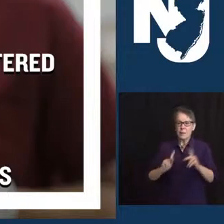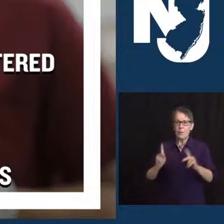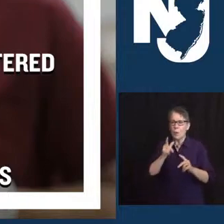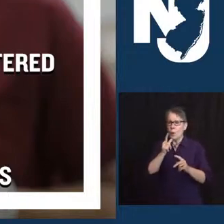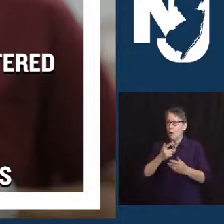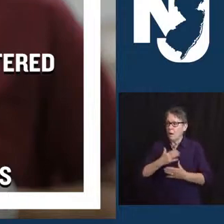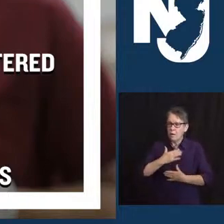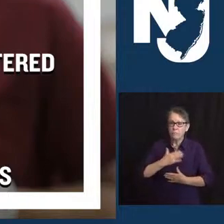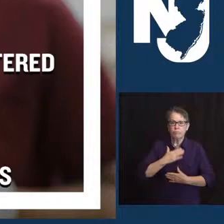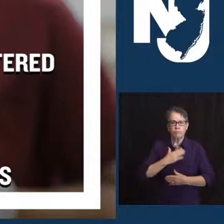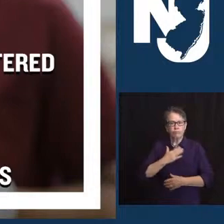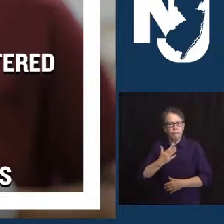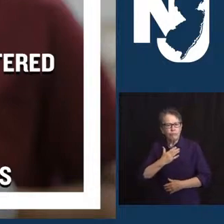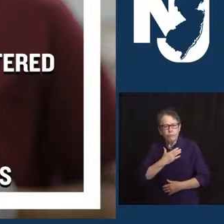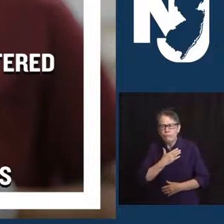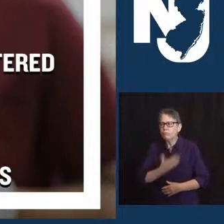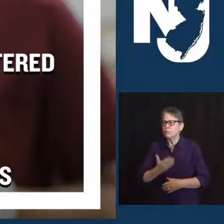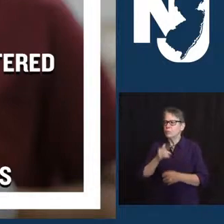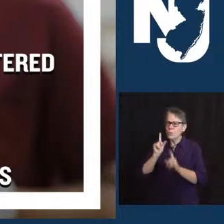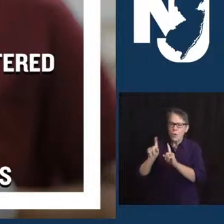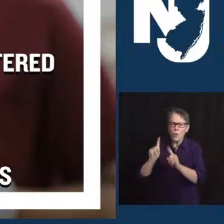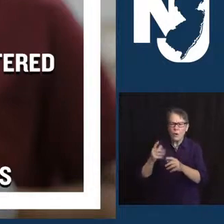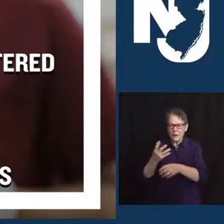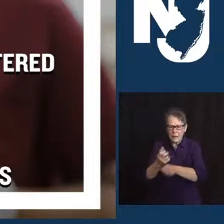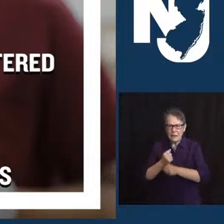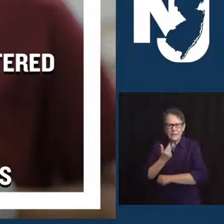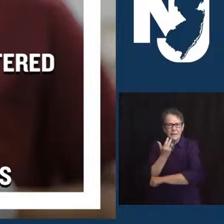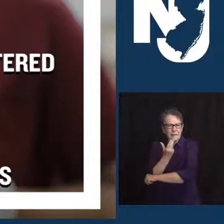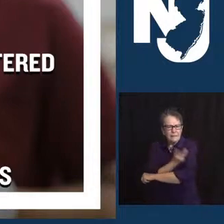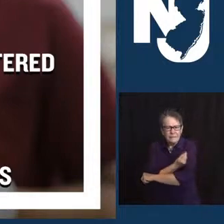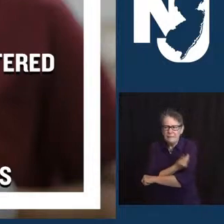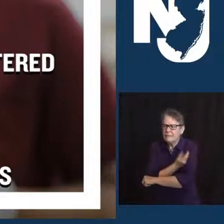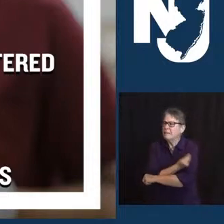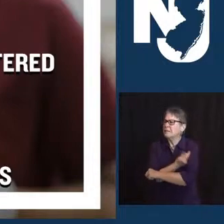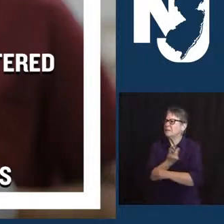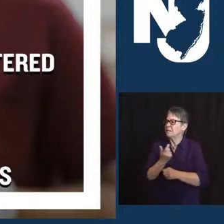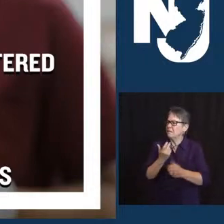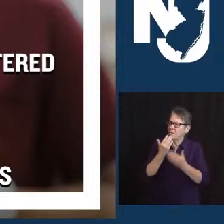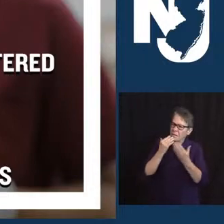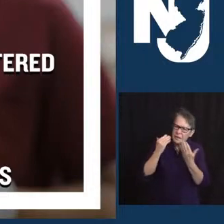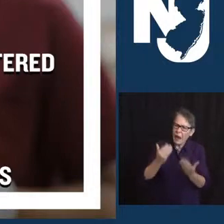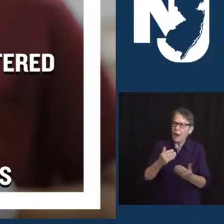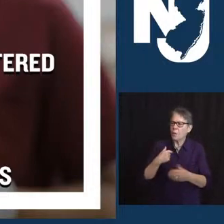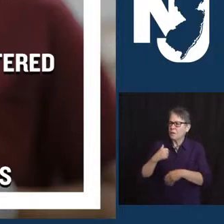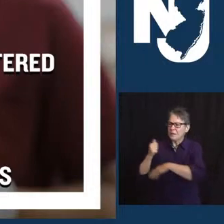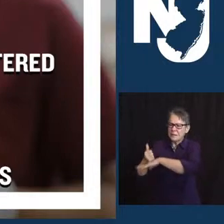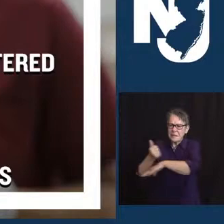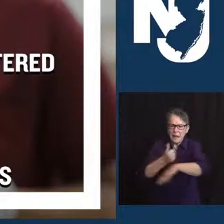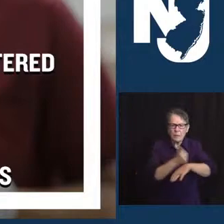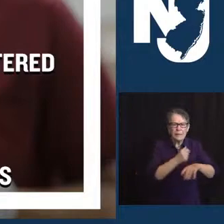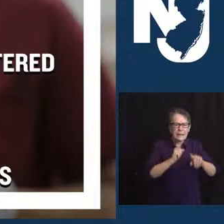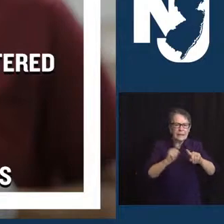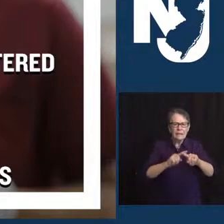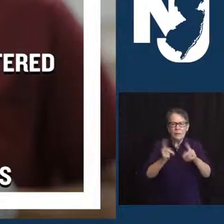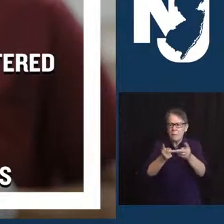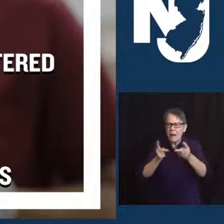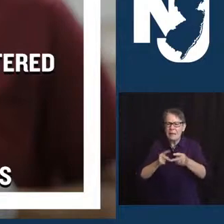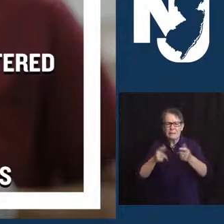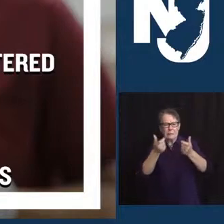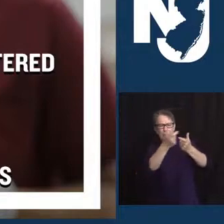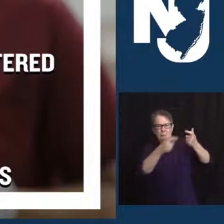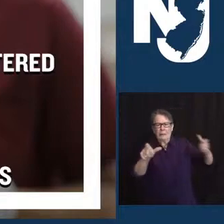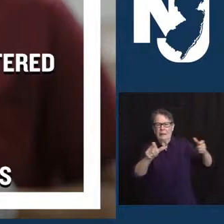community-based vaccination center, one of our federal pharmacy program partners, or any of the hundreds of other sites across the